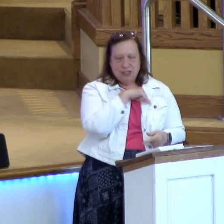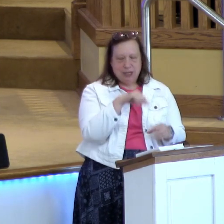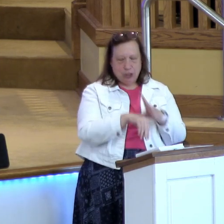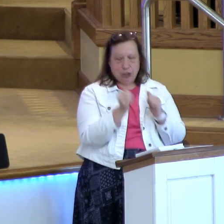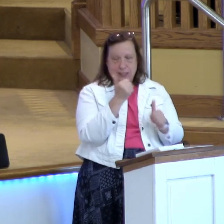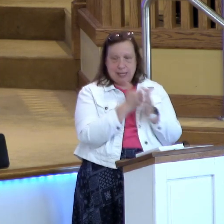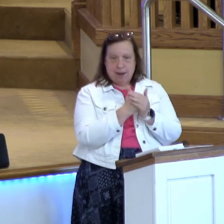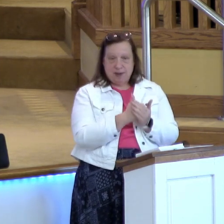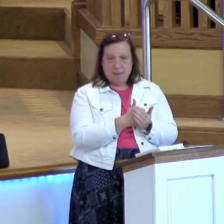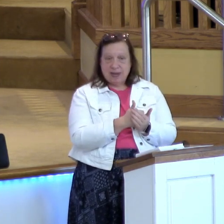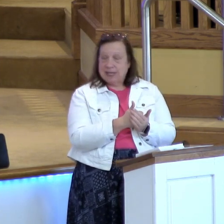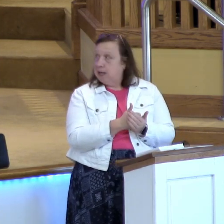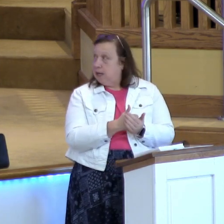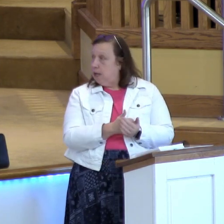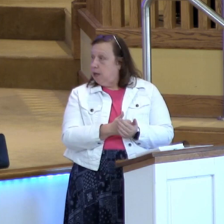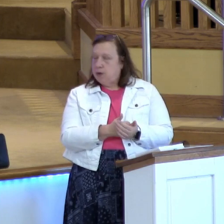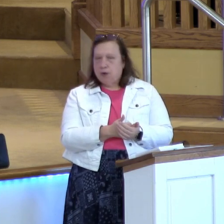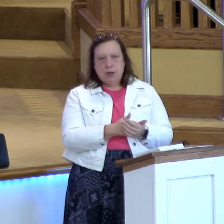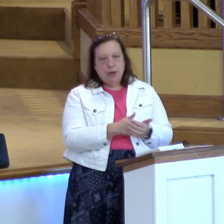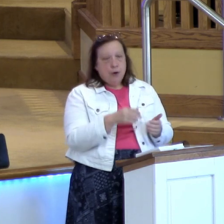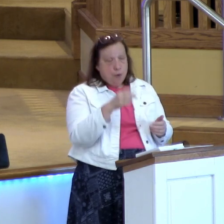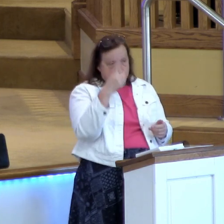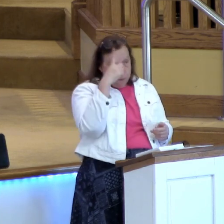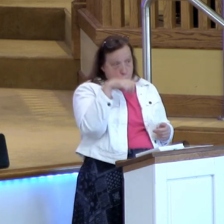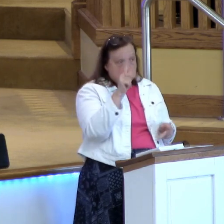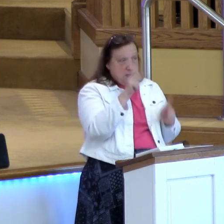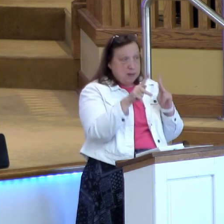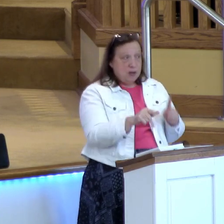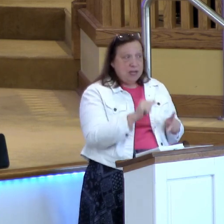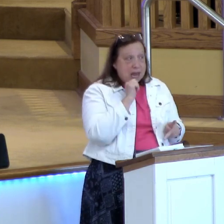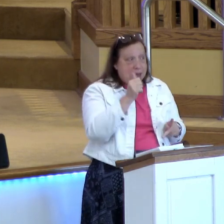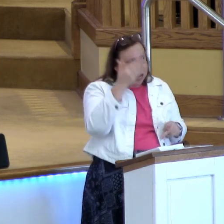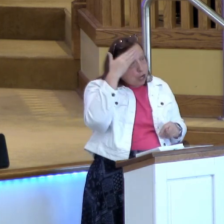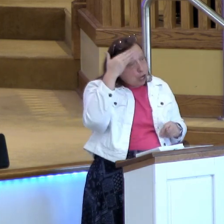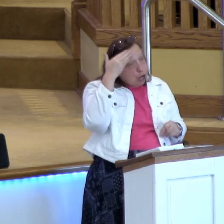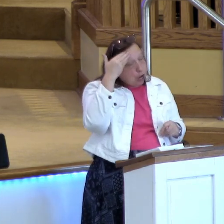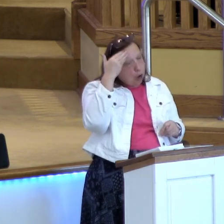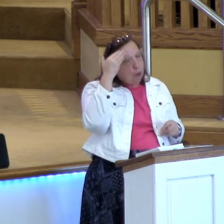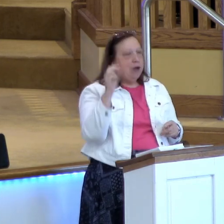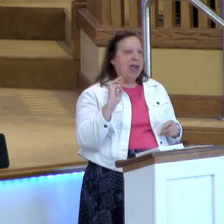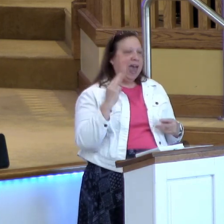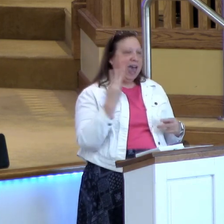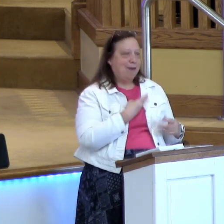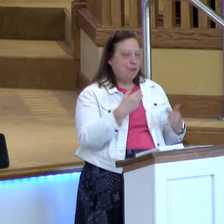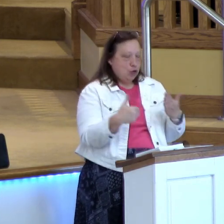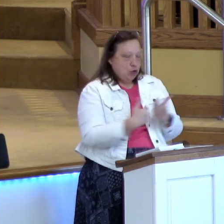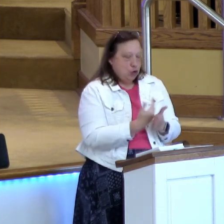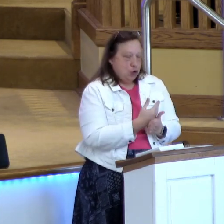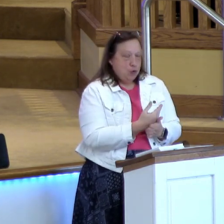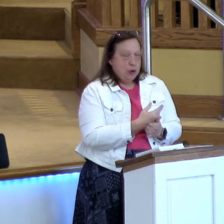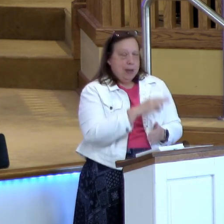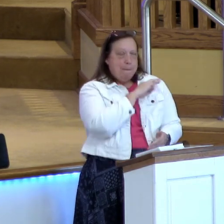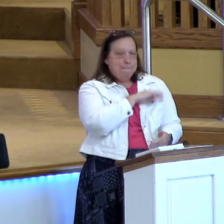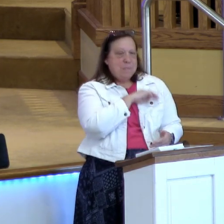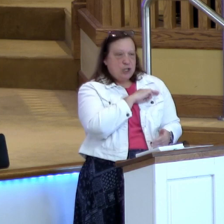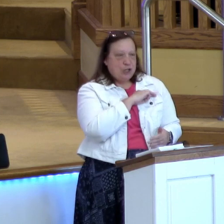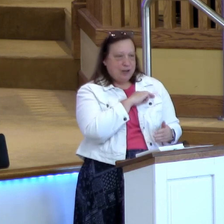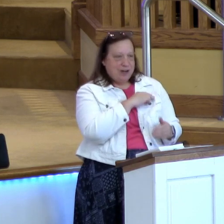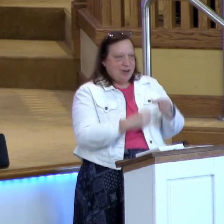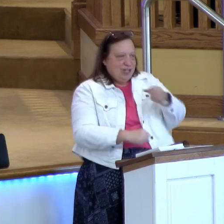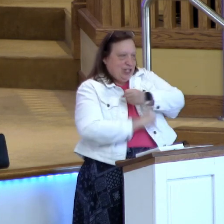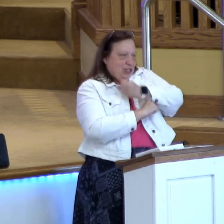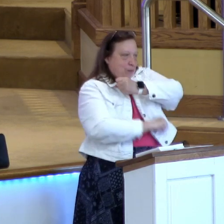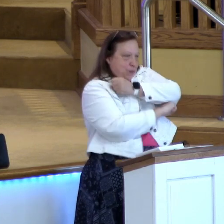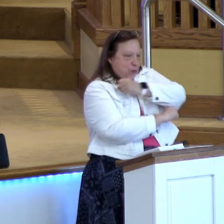that don't know, we did take on some new missionaries for support this past Sunday night, and we are grateful for that. So, should we do a scripture song tonight? I didn't plan